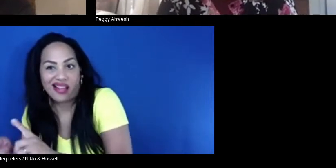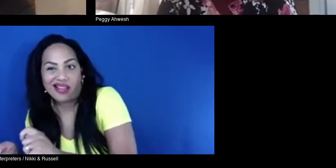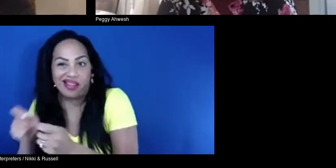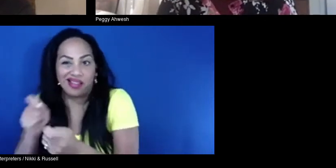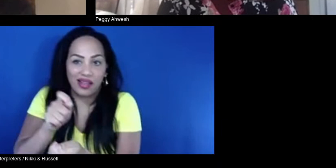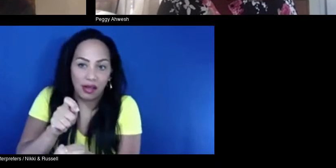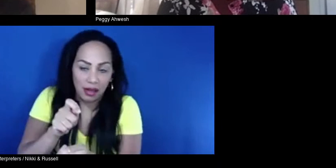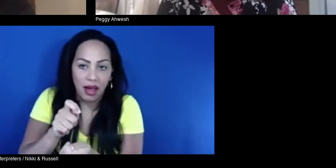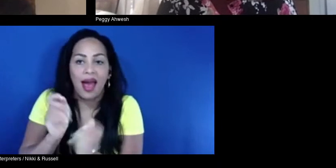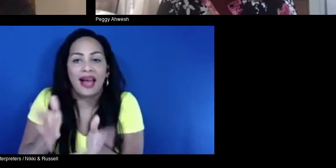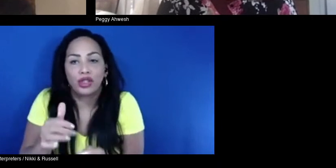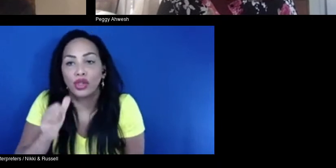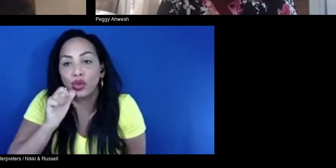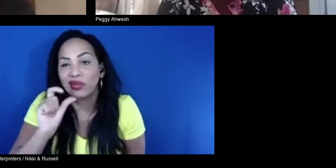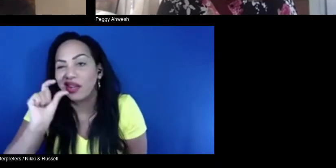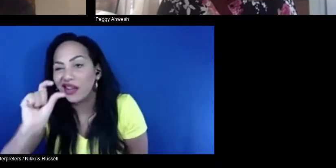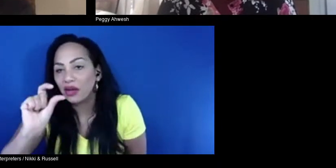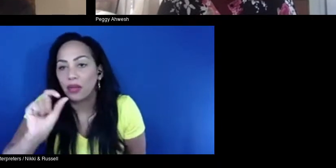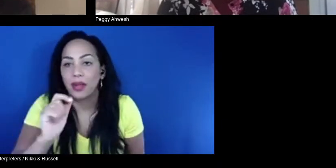I